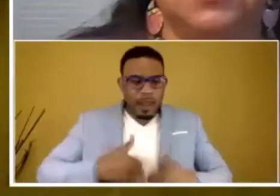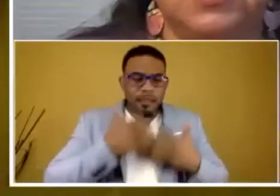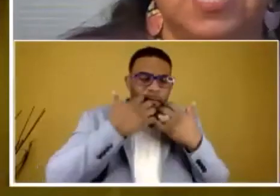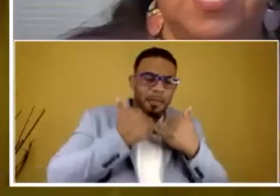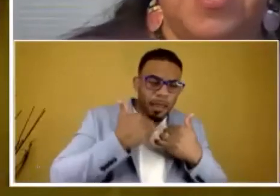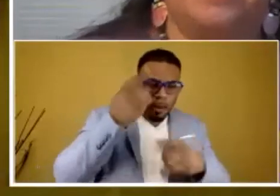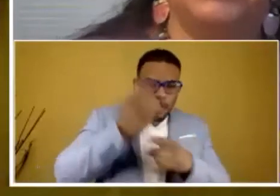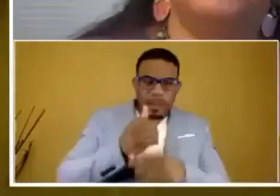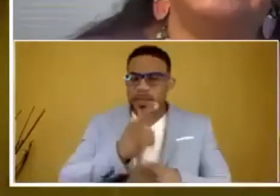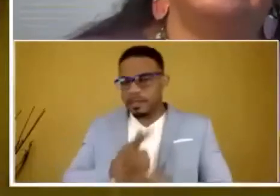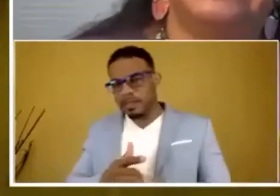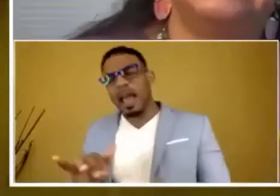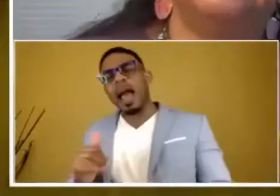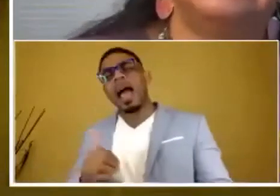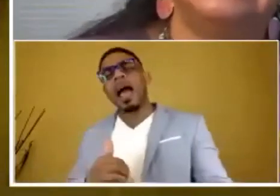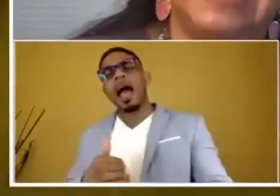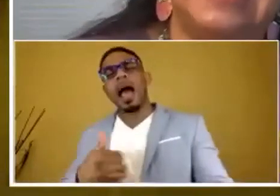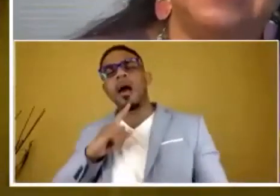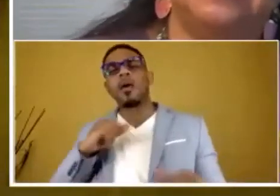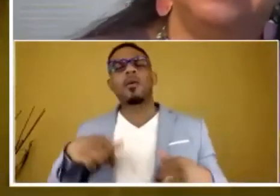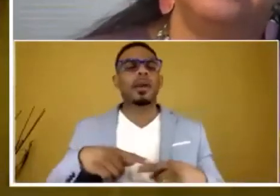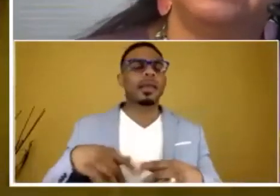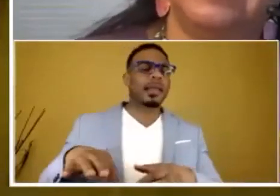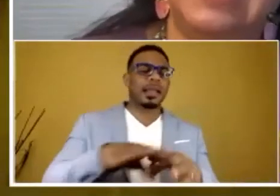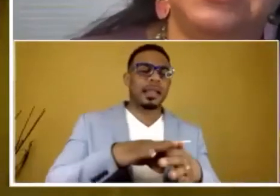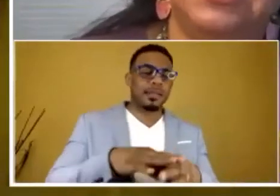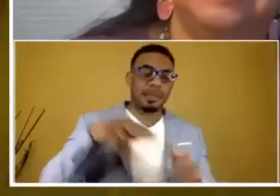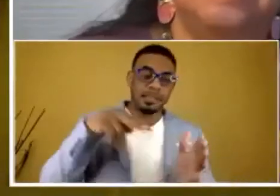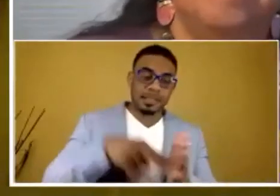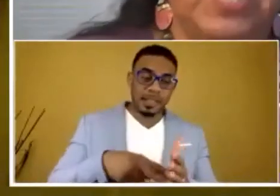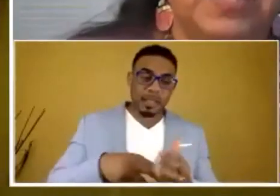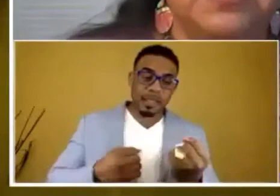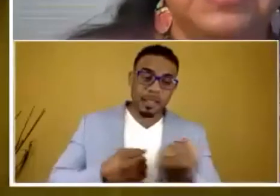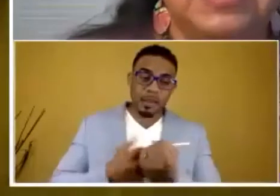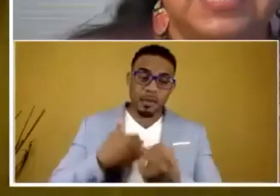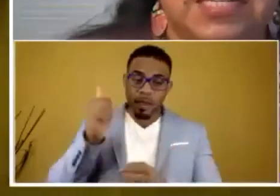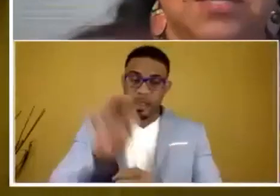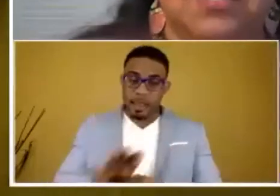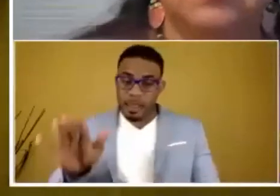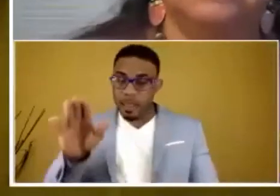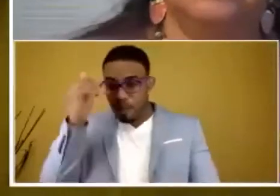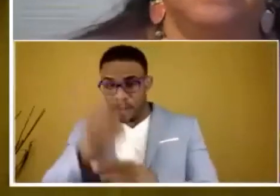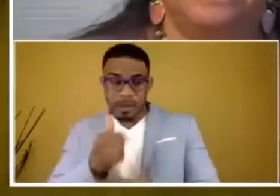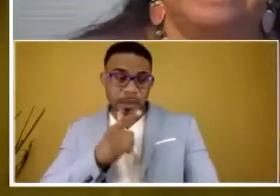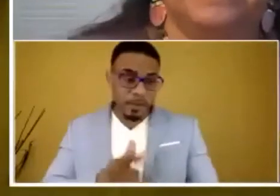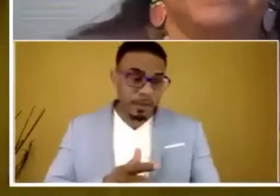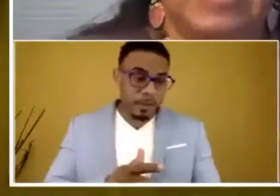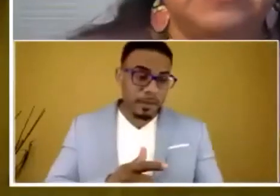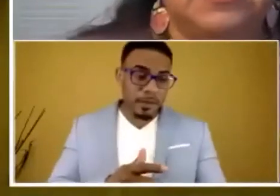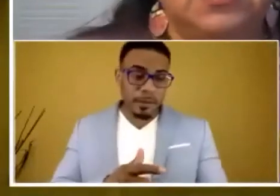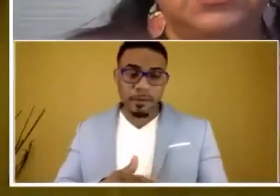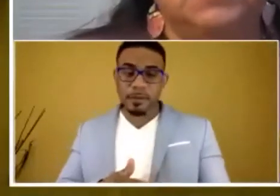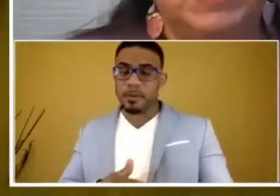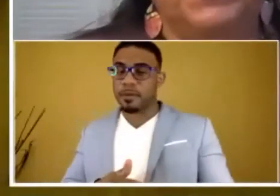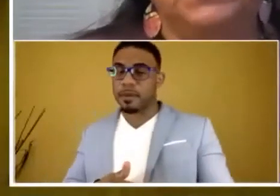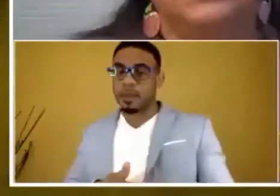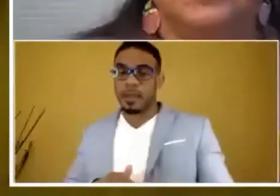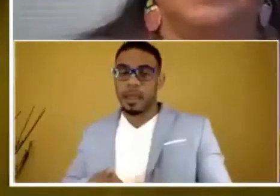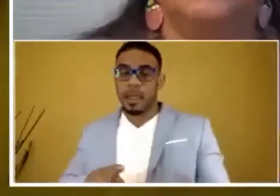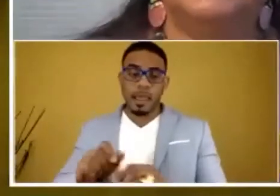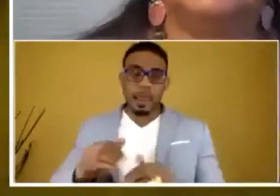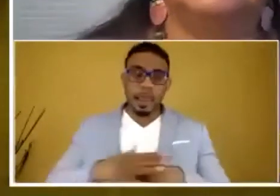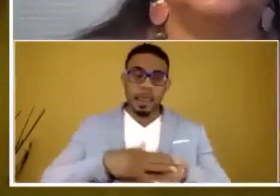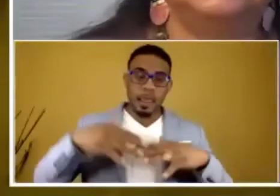and sisters? How are we collectively standing with our Asian brothers and sisters? As Indigenous